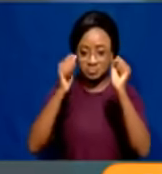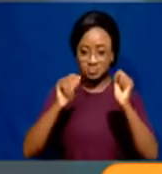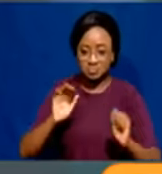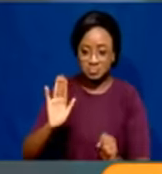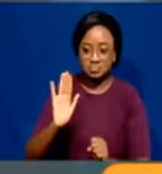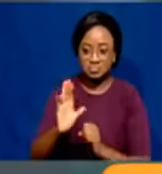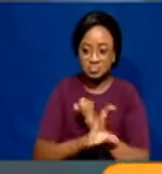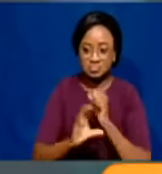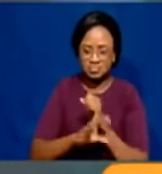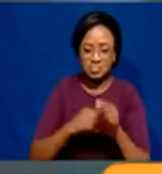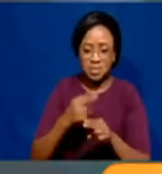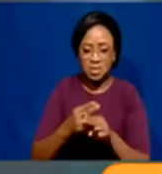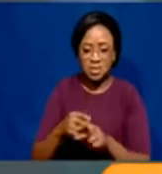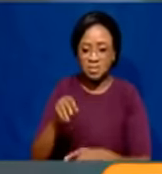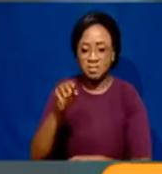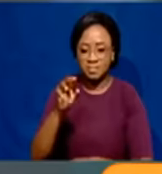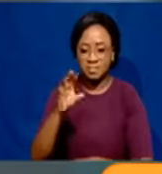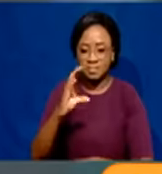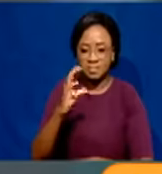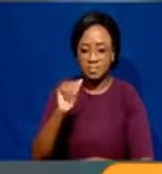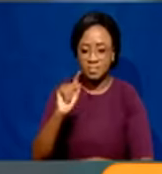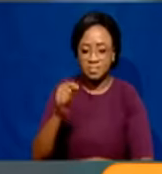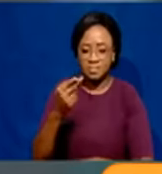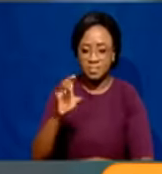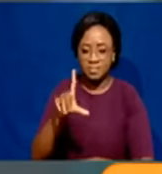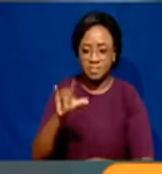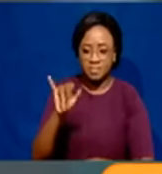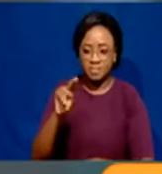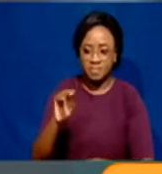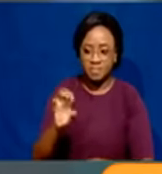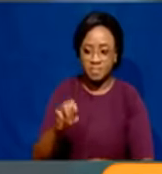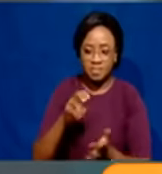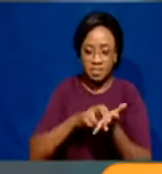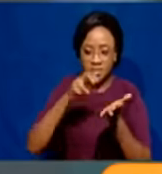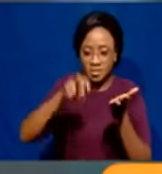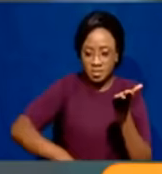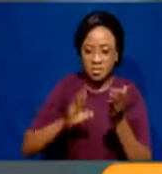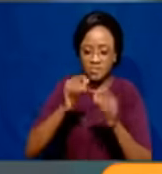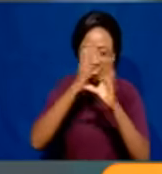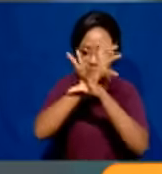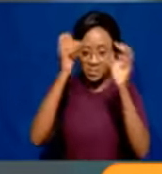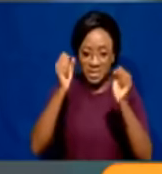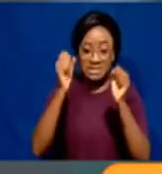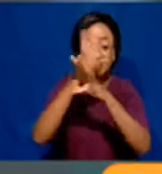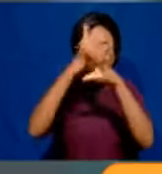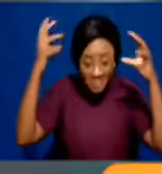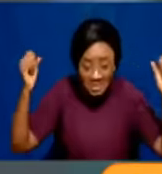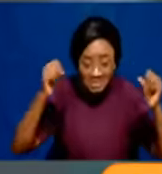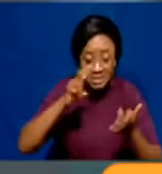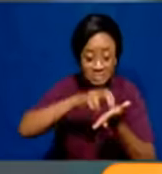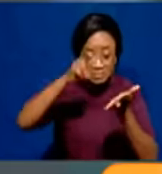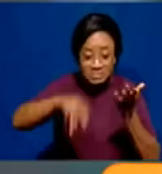Novak, resigned not more than a week ago. I know, right? A whole president